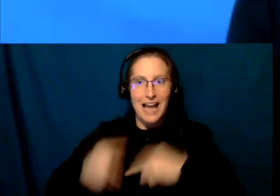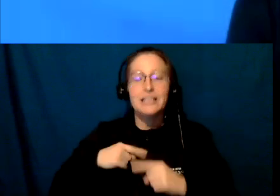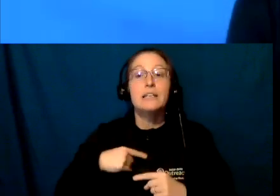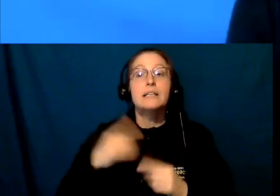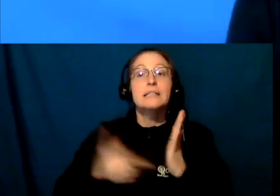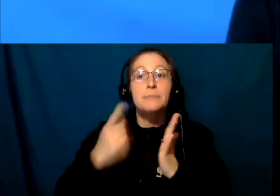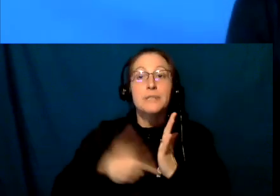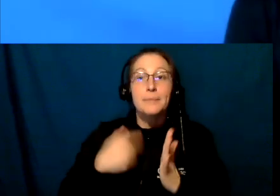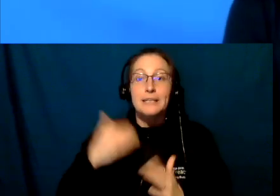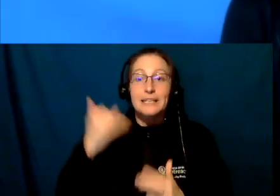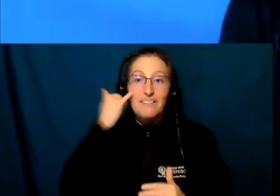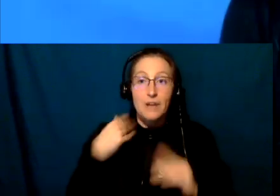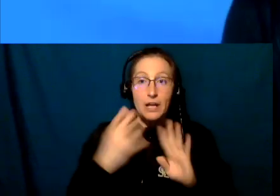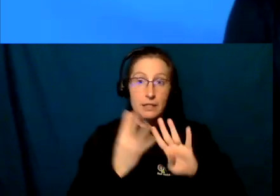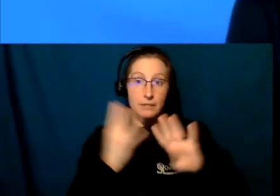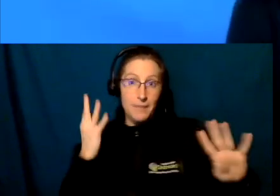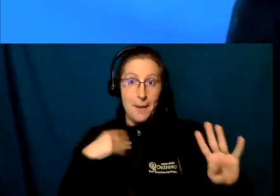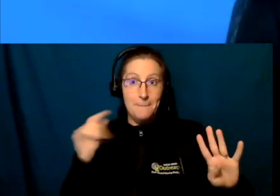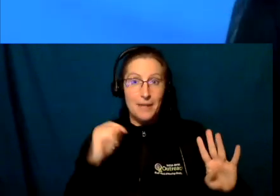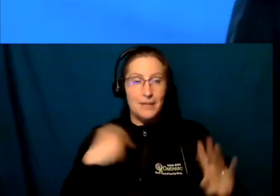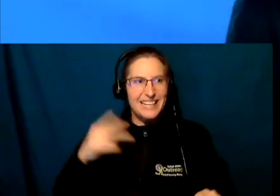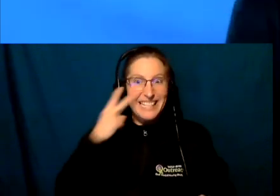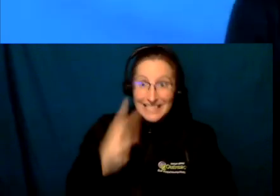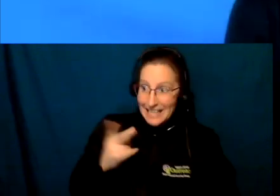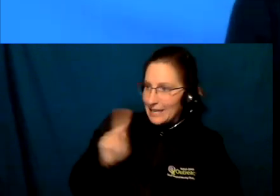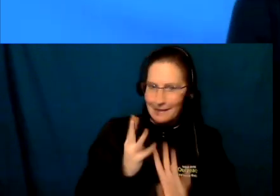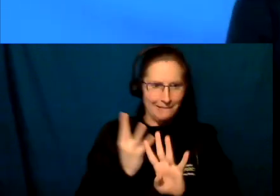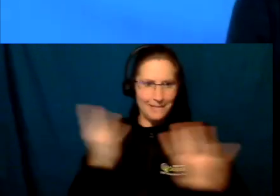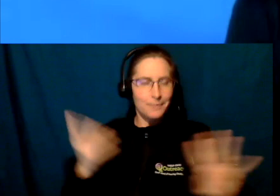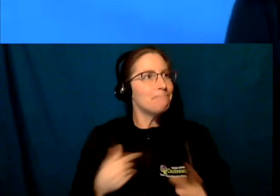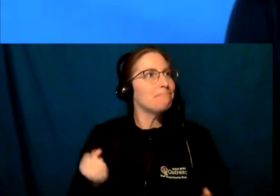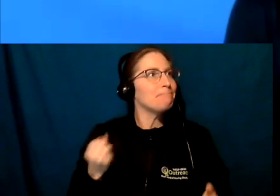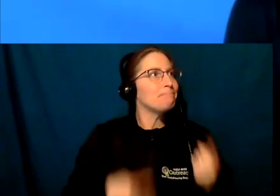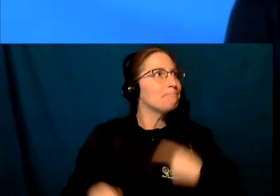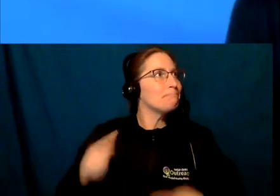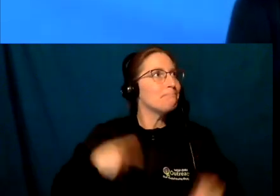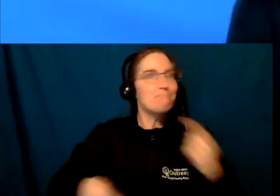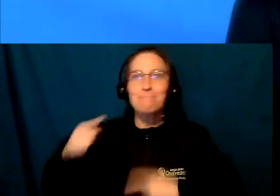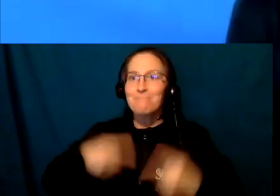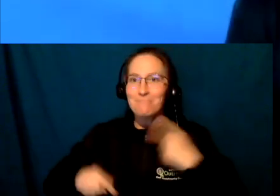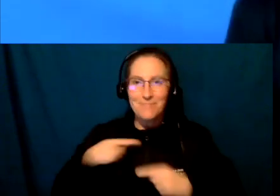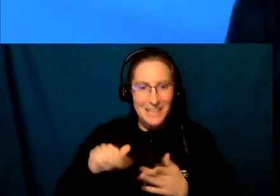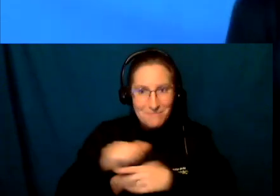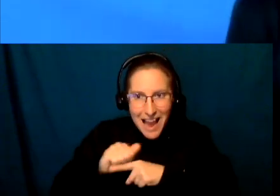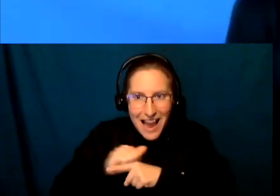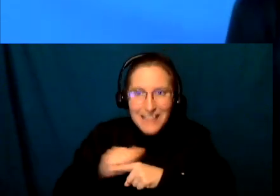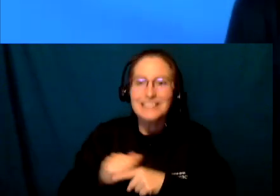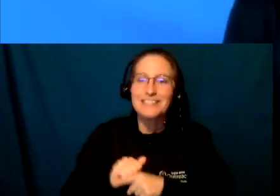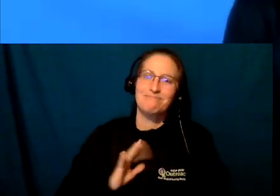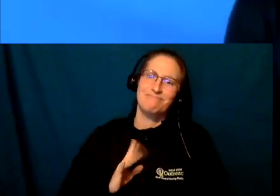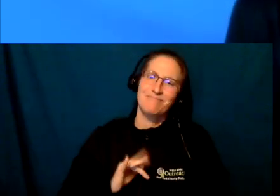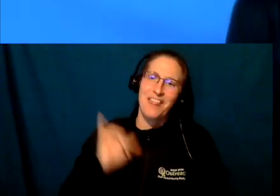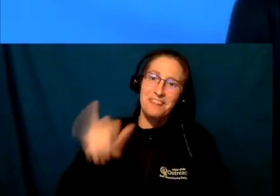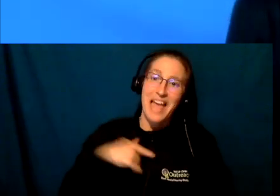for the bathroom, and I would see them like practicing sign while they were waiting in line. And it was just so awesome that week and the